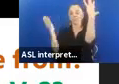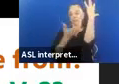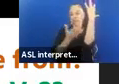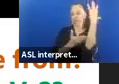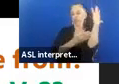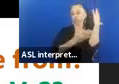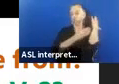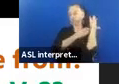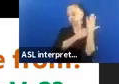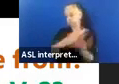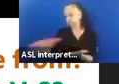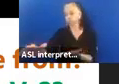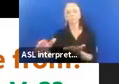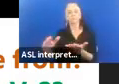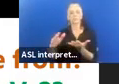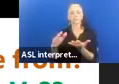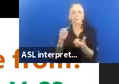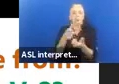the